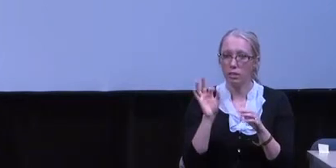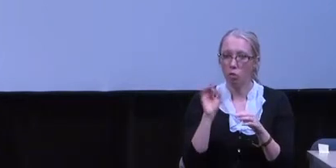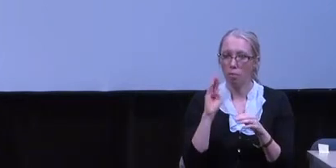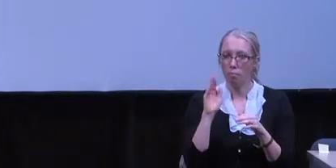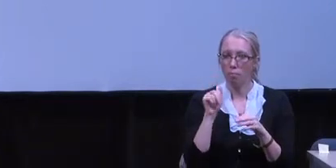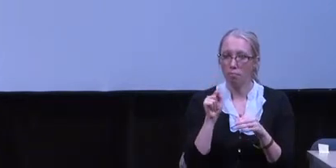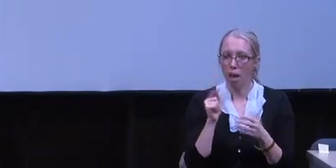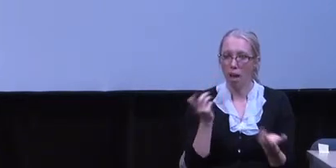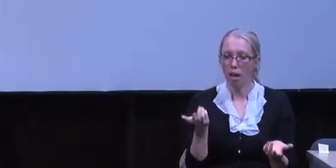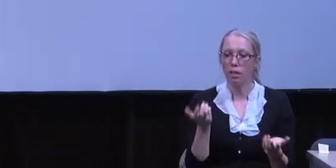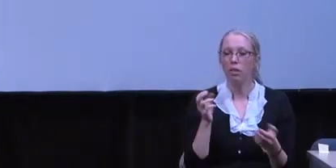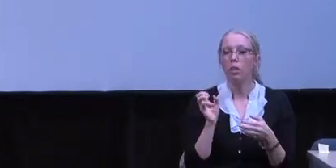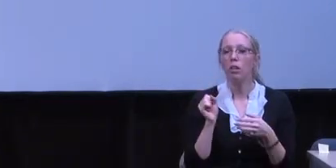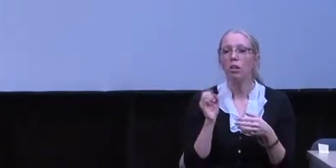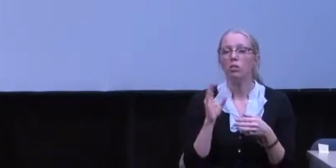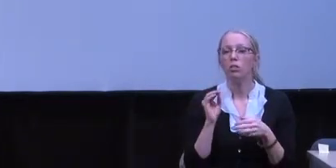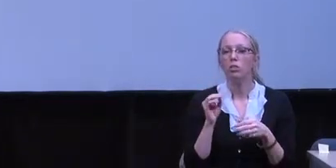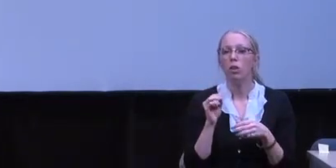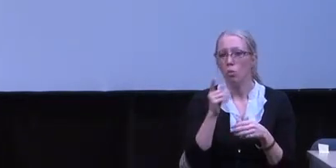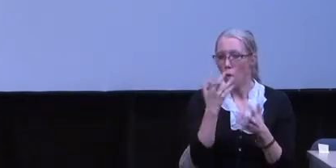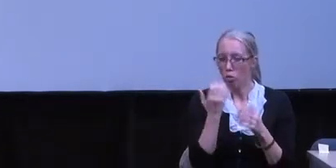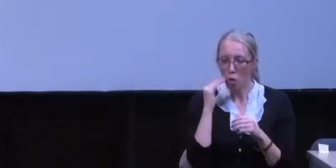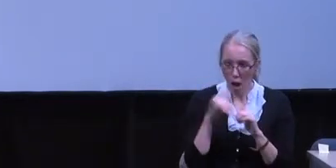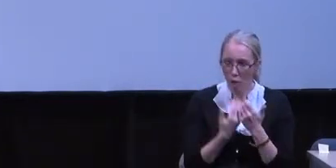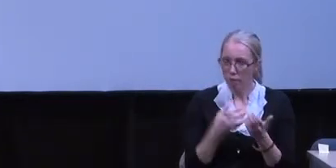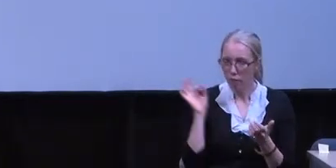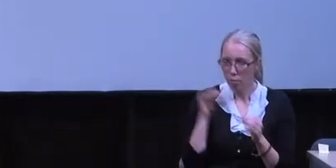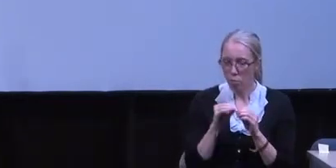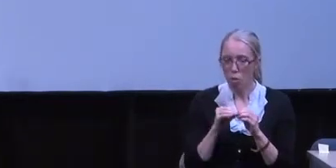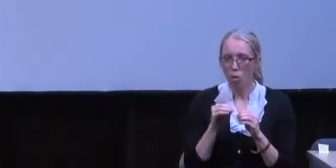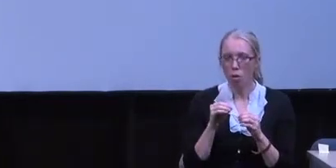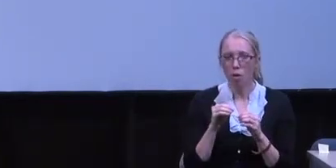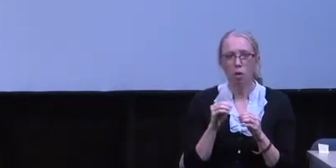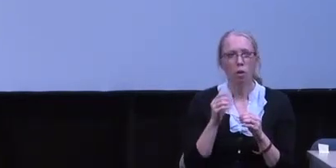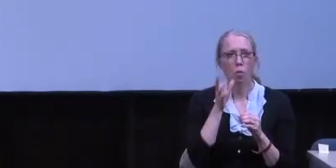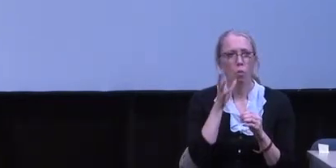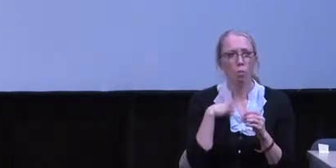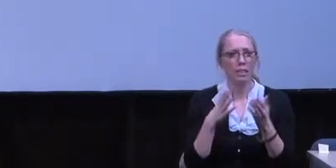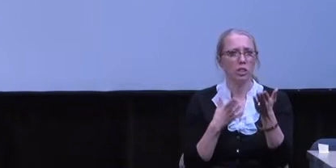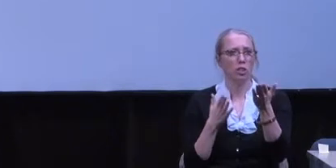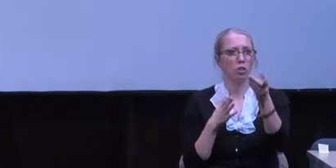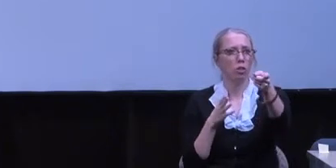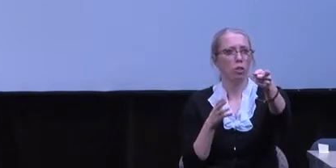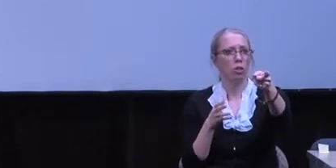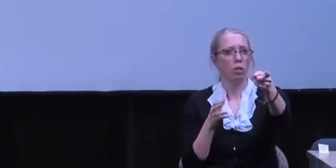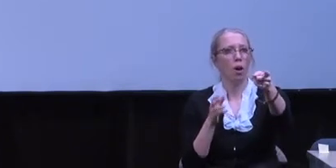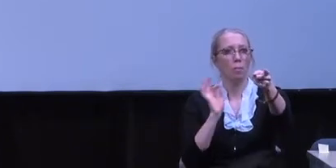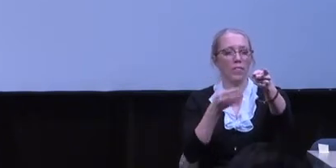going on, and the ladies in, do you want to stand up actually?